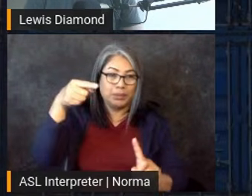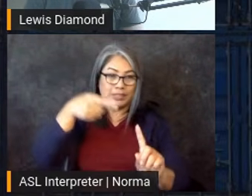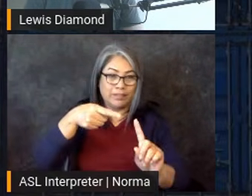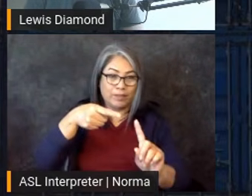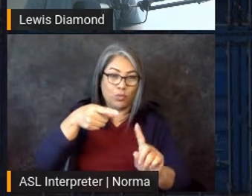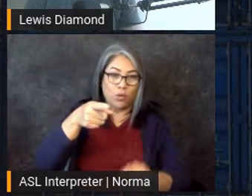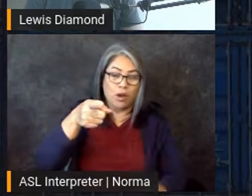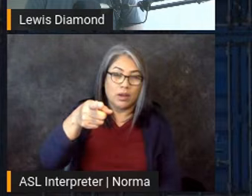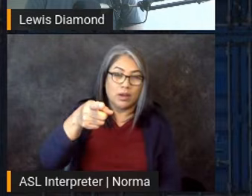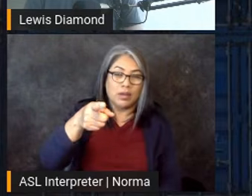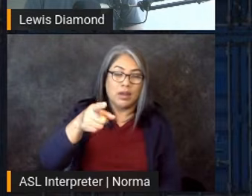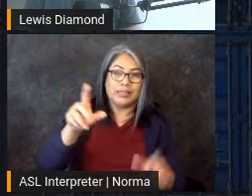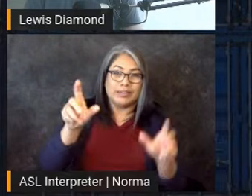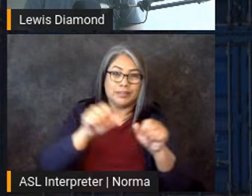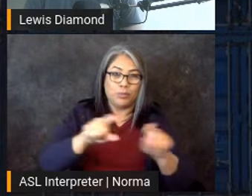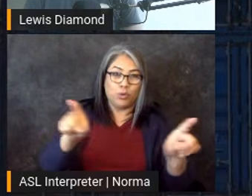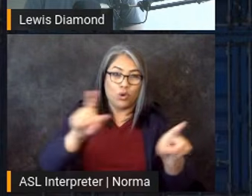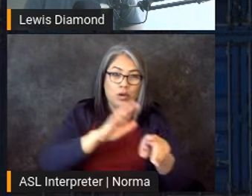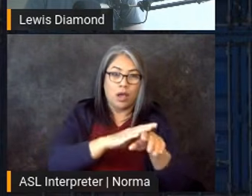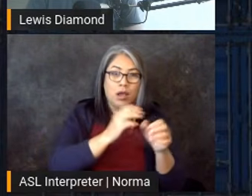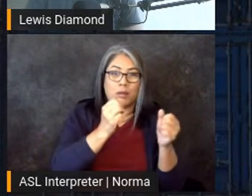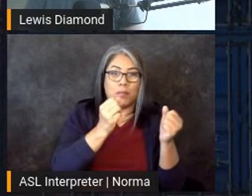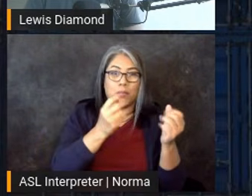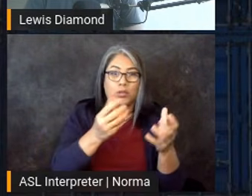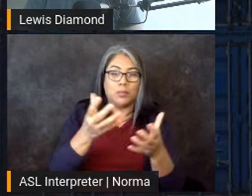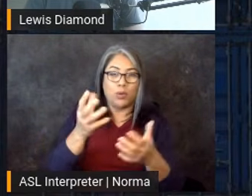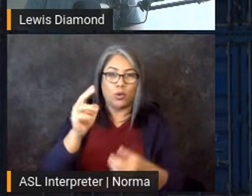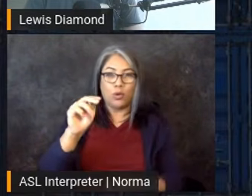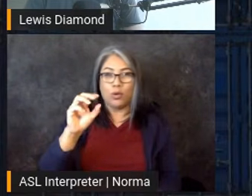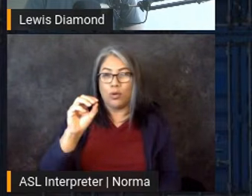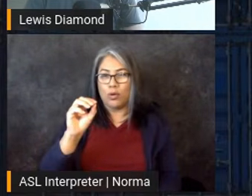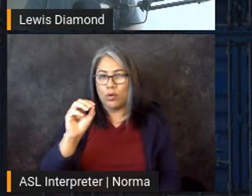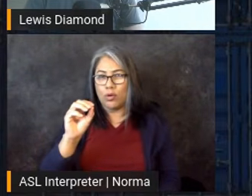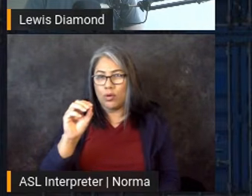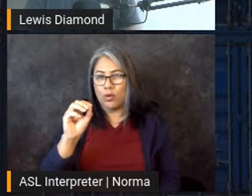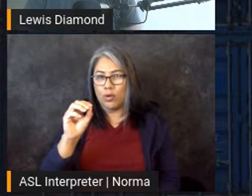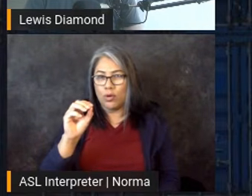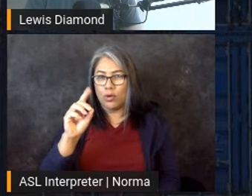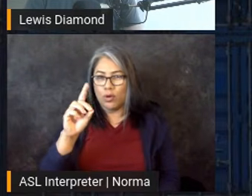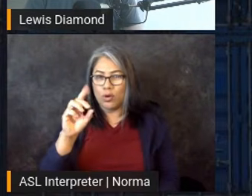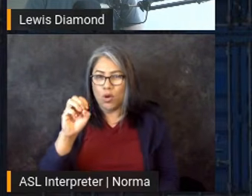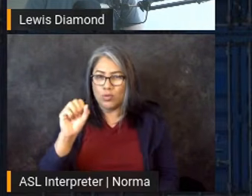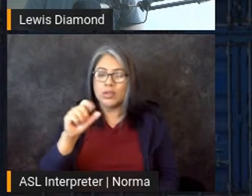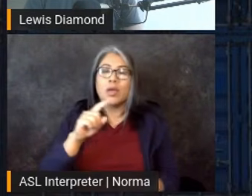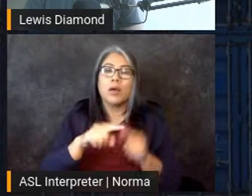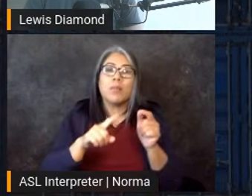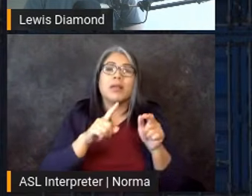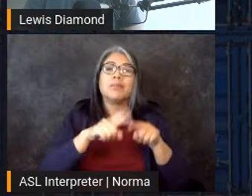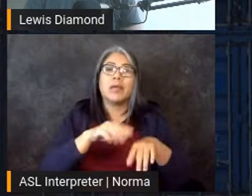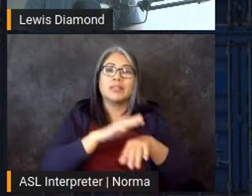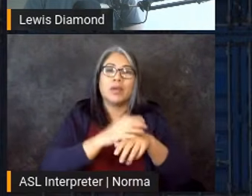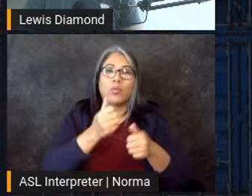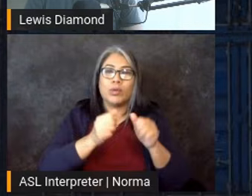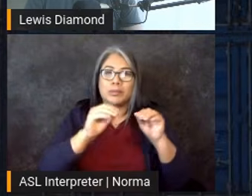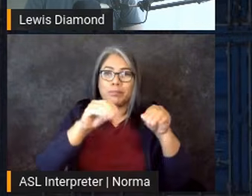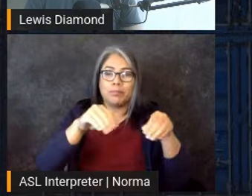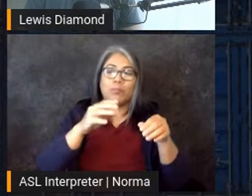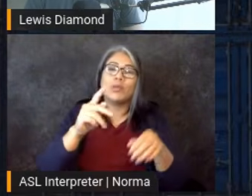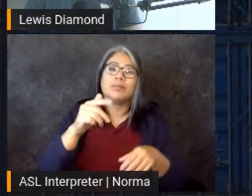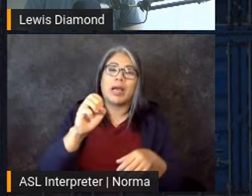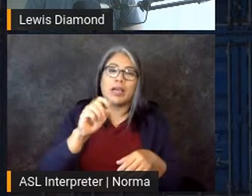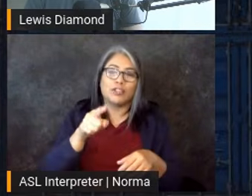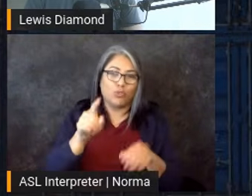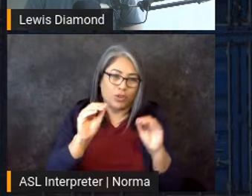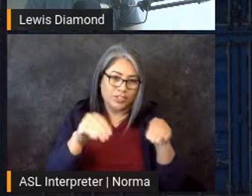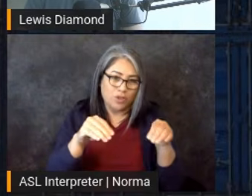is deployed on multiple nodes, but yeah, it's going to depend on which package that you're installing. Mm-hmm. And yeah,